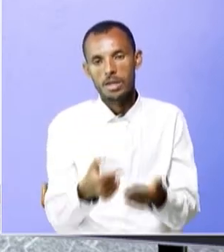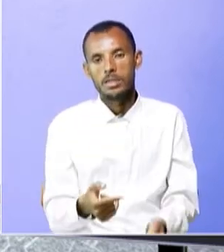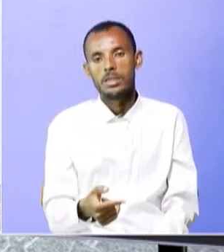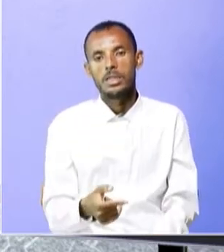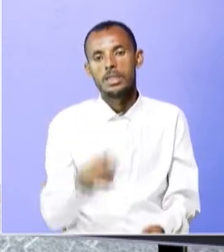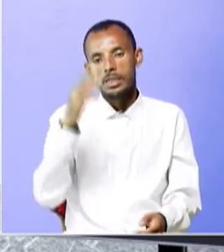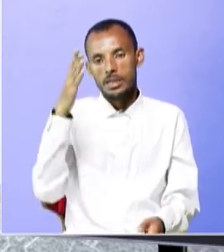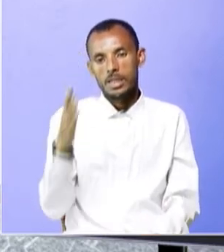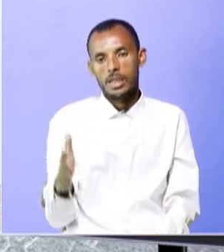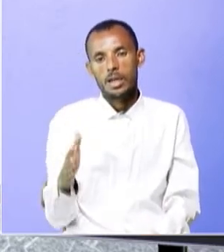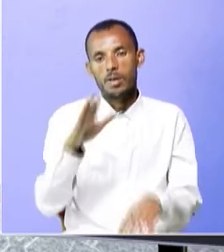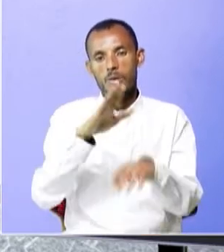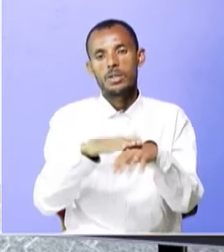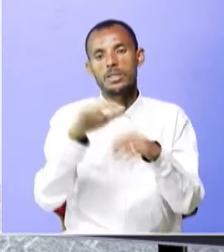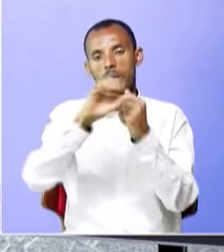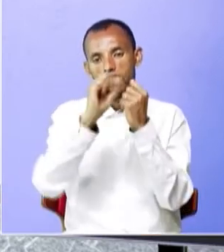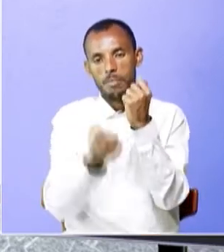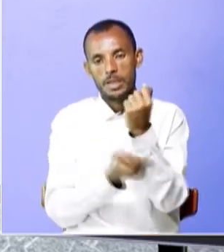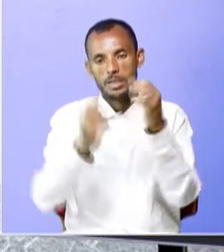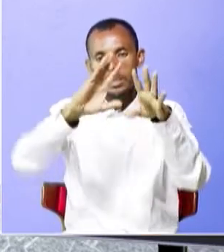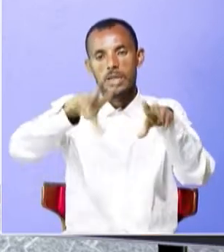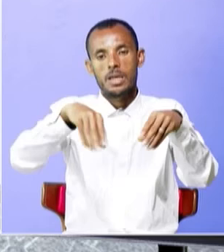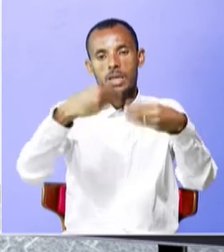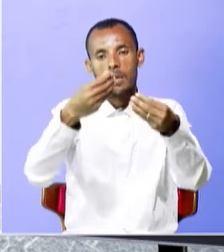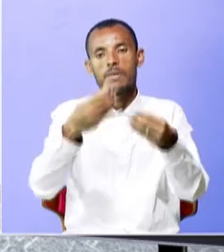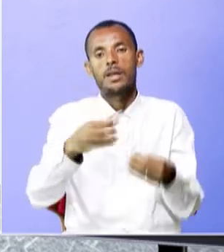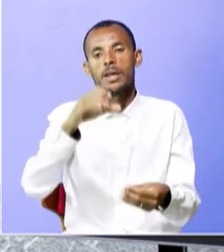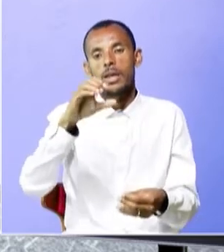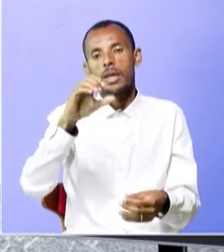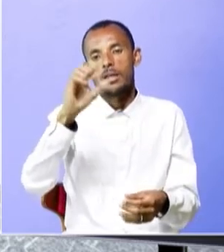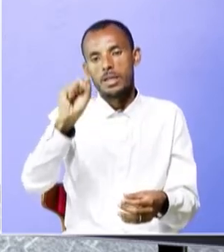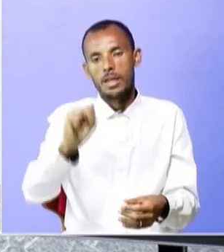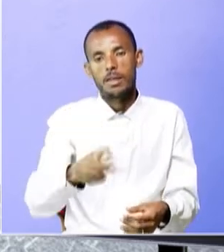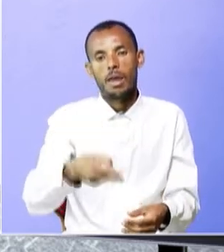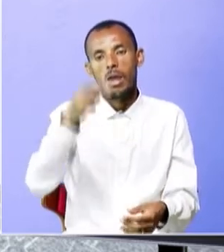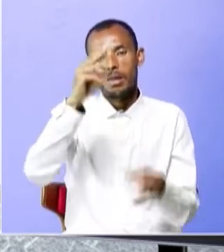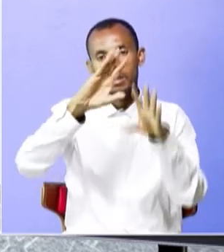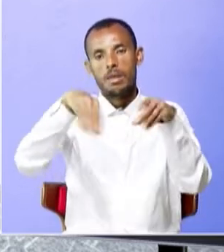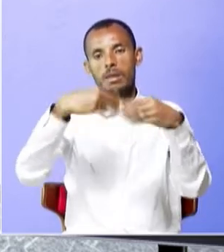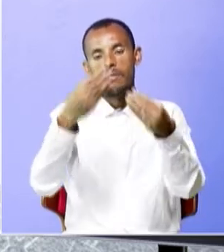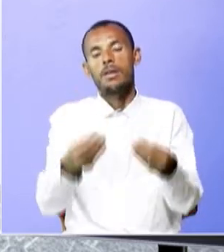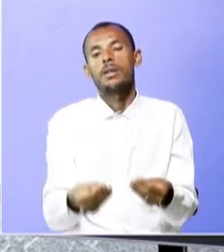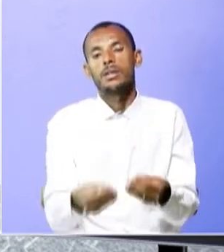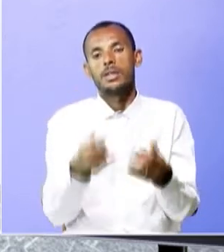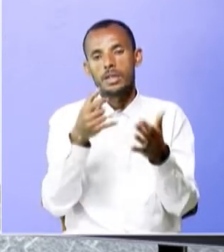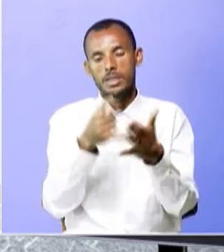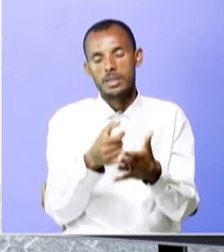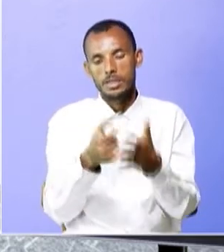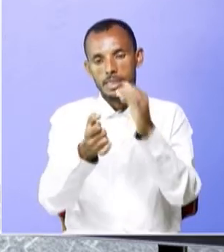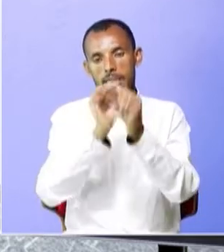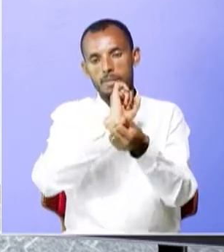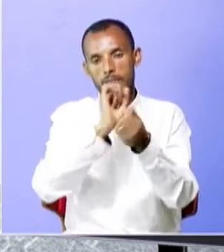the sides on the base are given and the slant height is also given. So it's a matter of